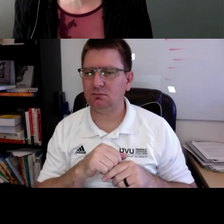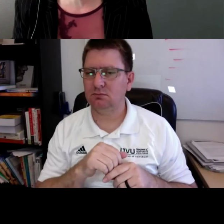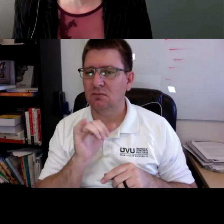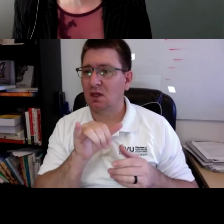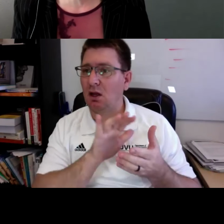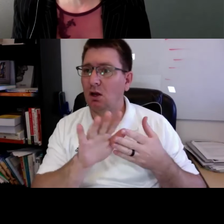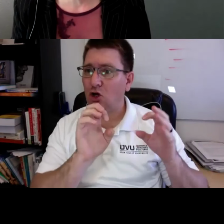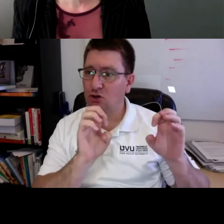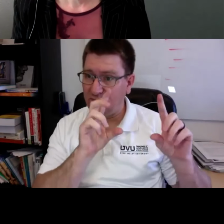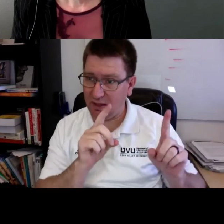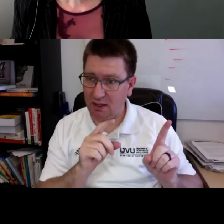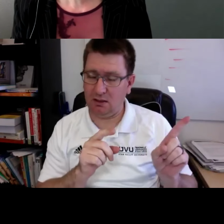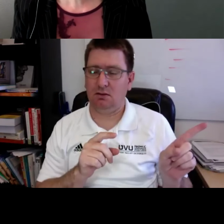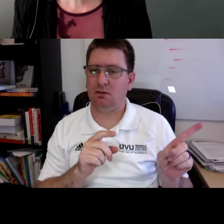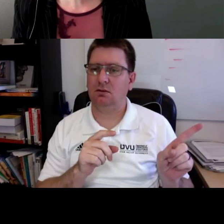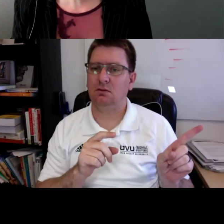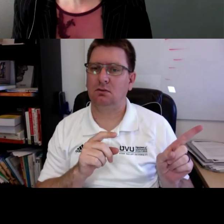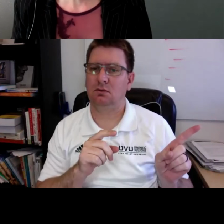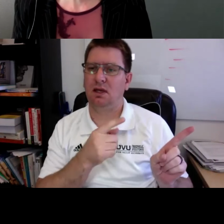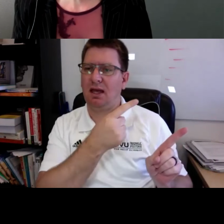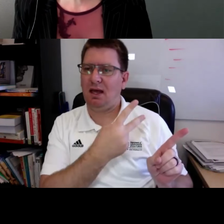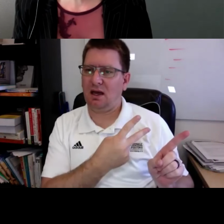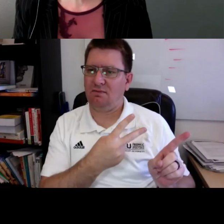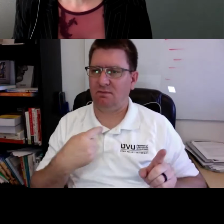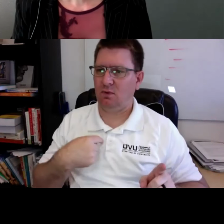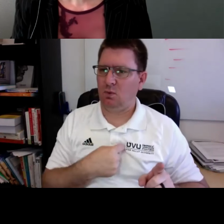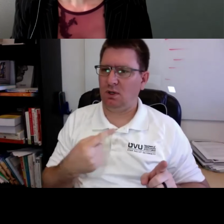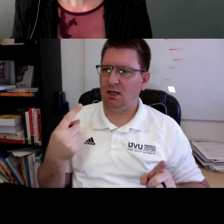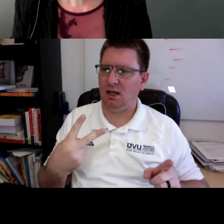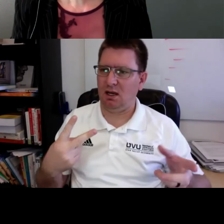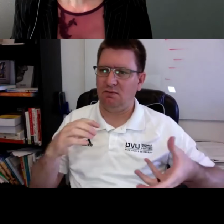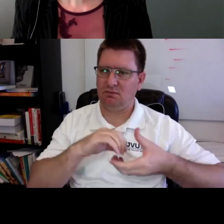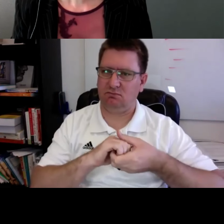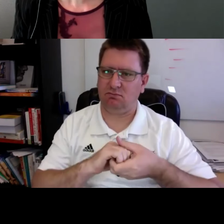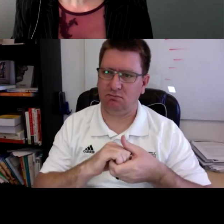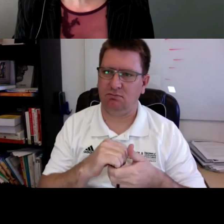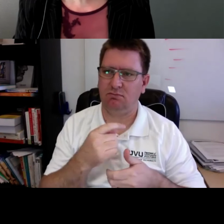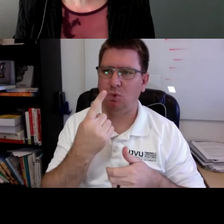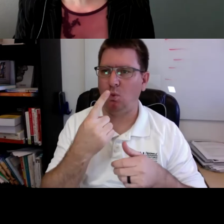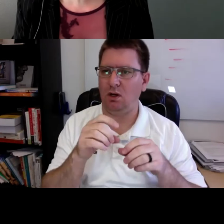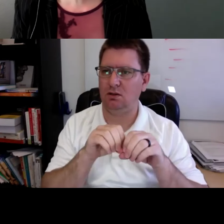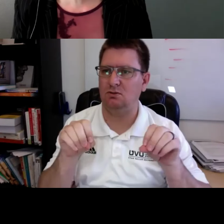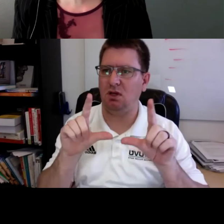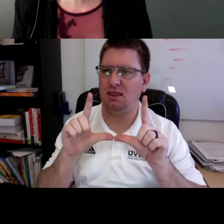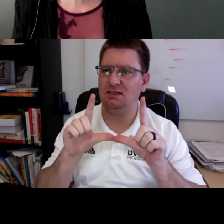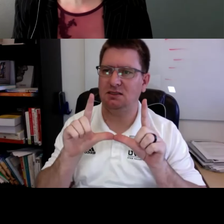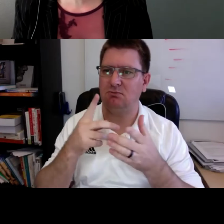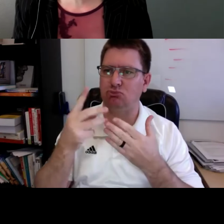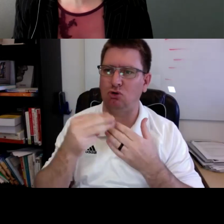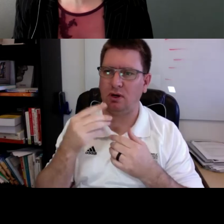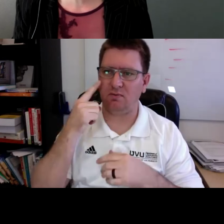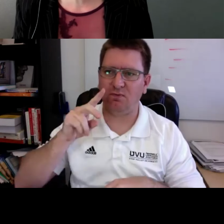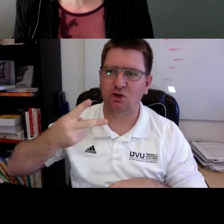College of Education. And the College of Education, they do half and we do half. And